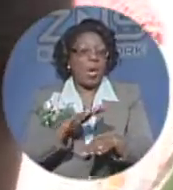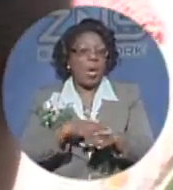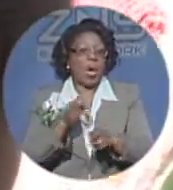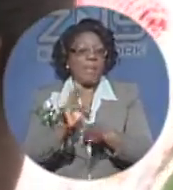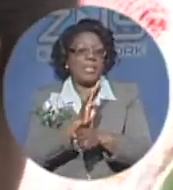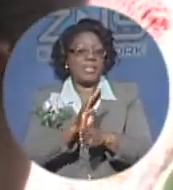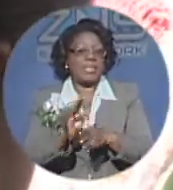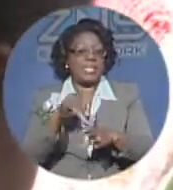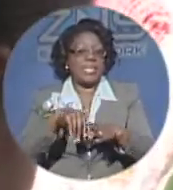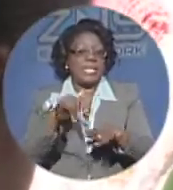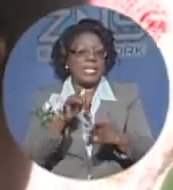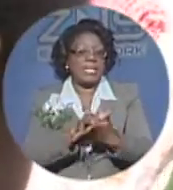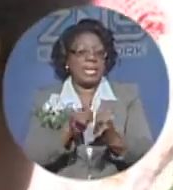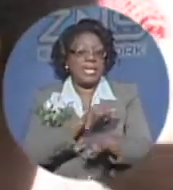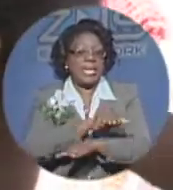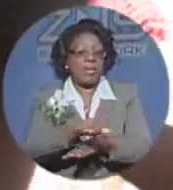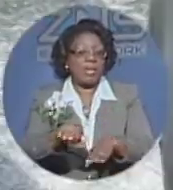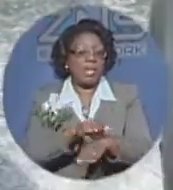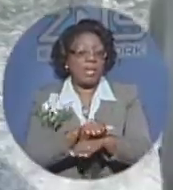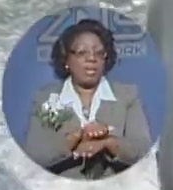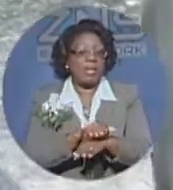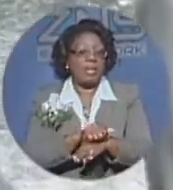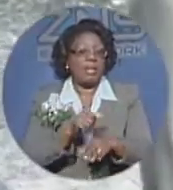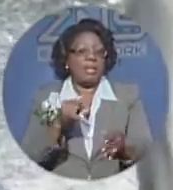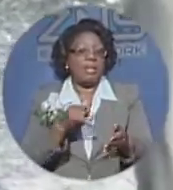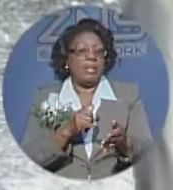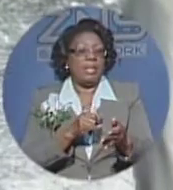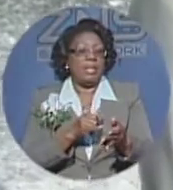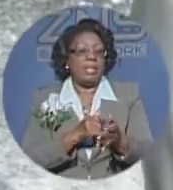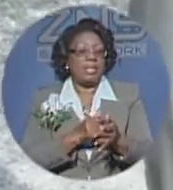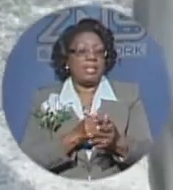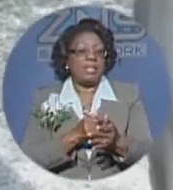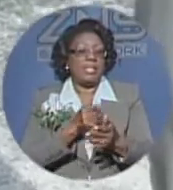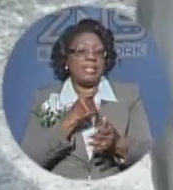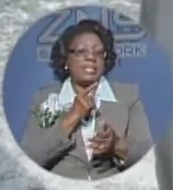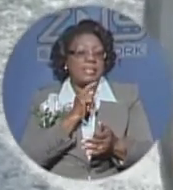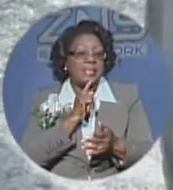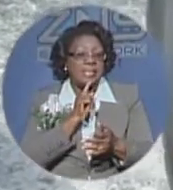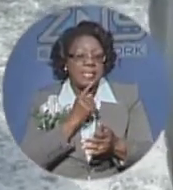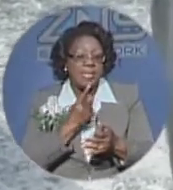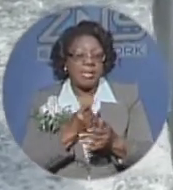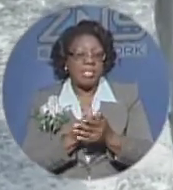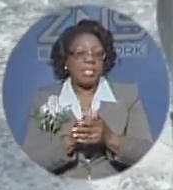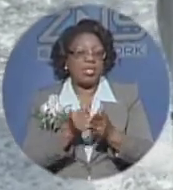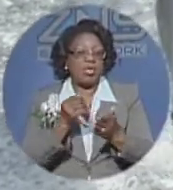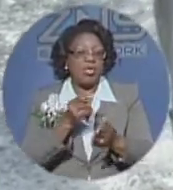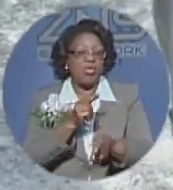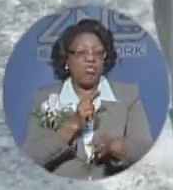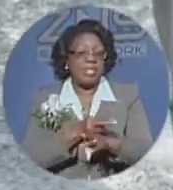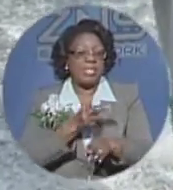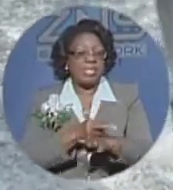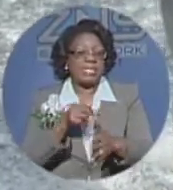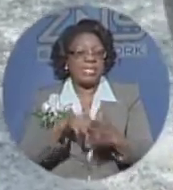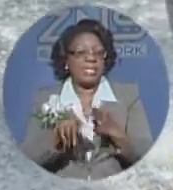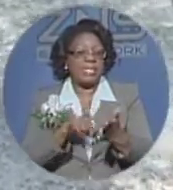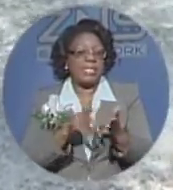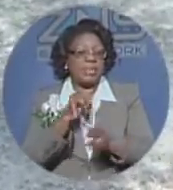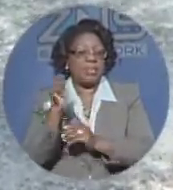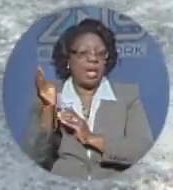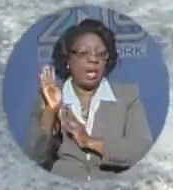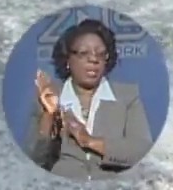her concerns to the minister. It's a serious recession in the Bahamas. We do apologize. It's